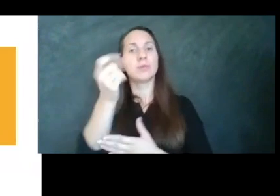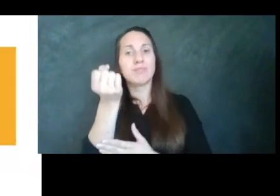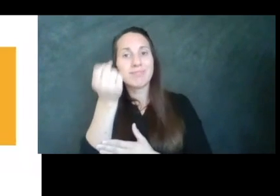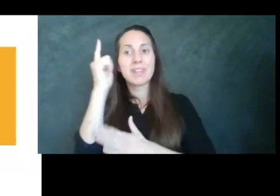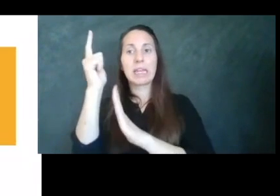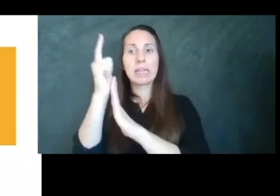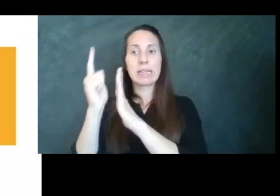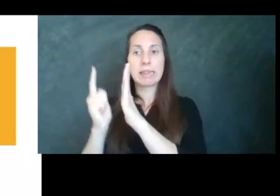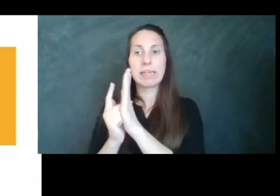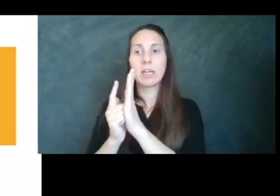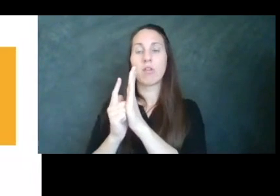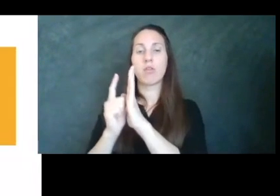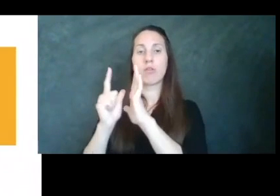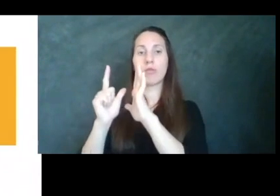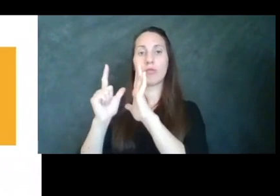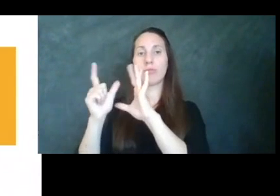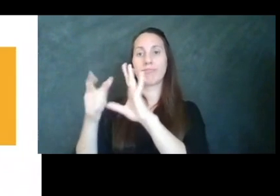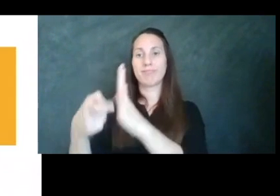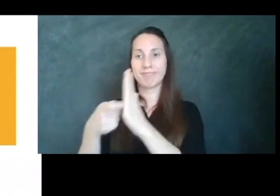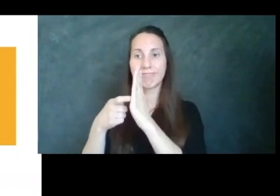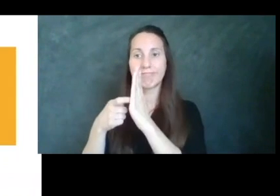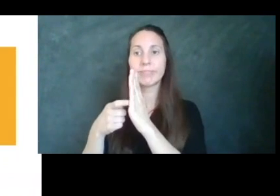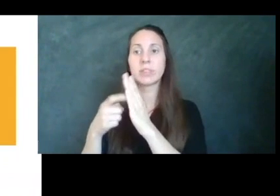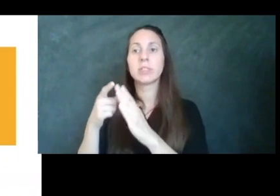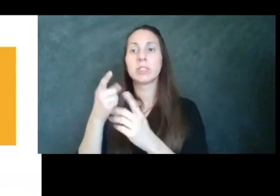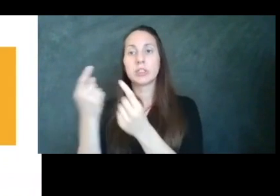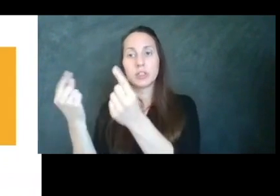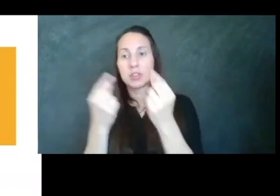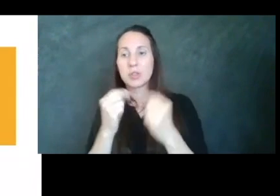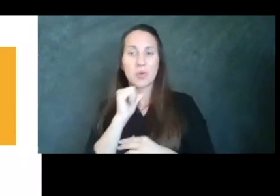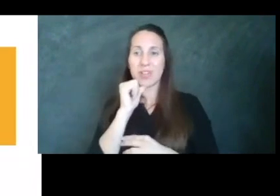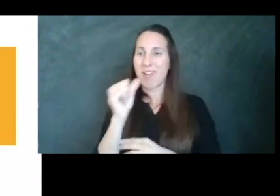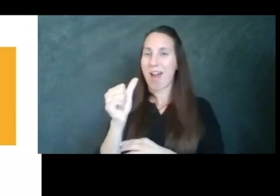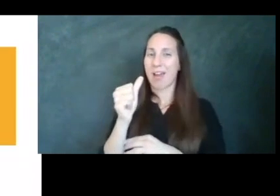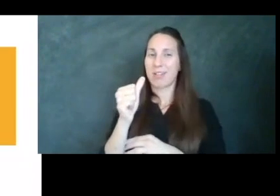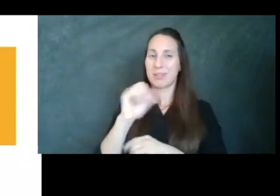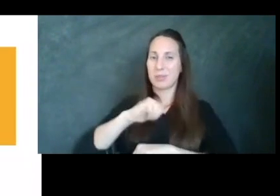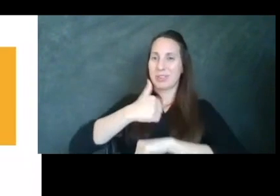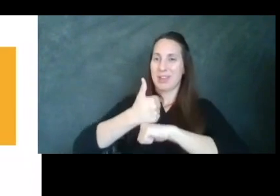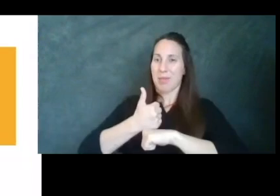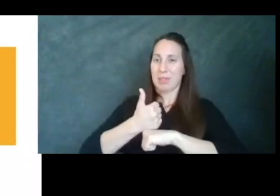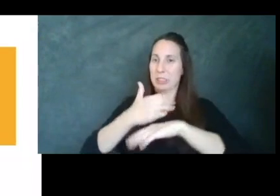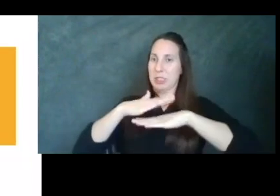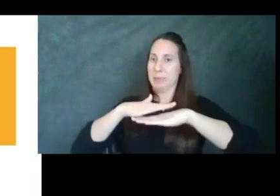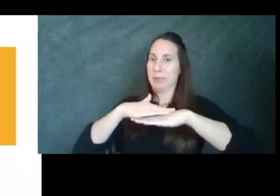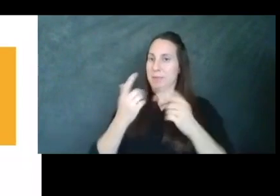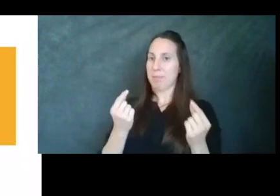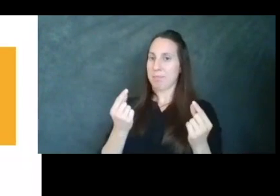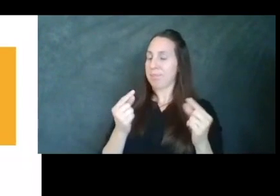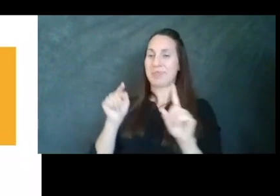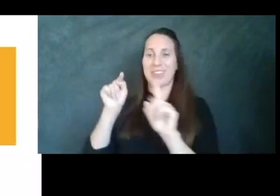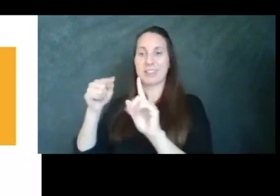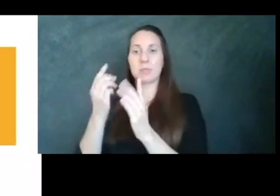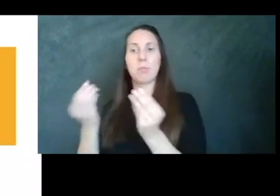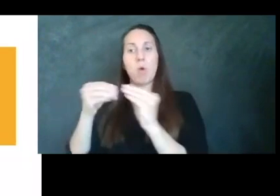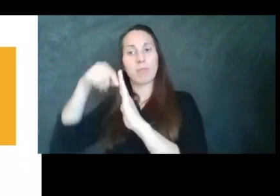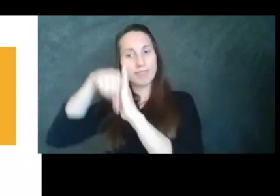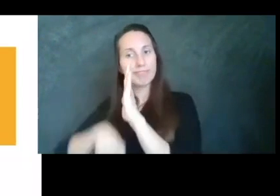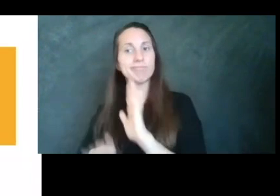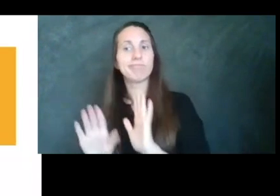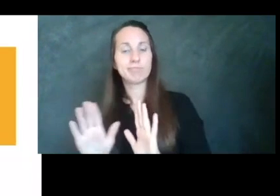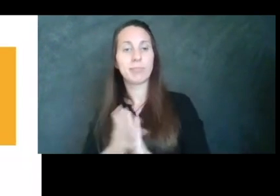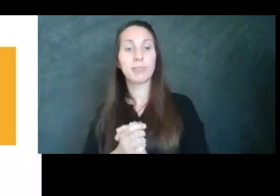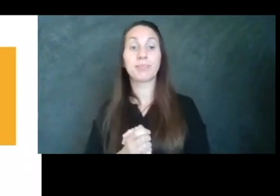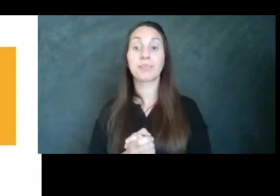you do it, not to establish the bare minimum of what you want to do. The other is that though all of our